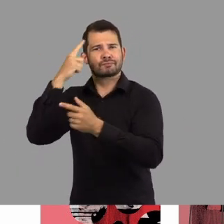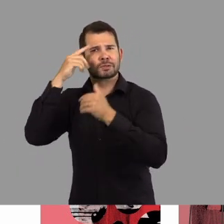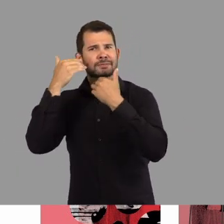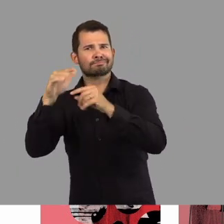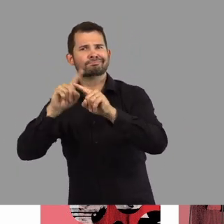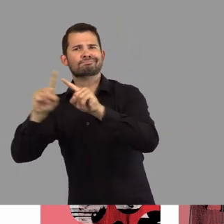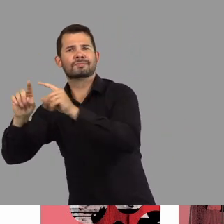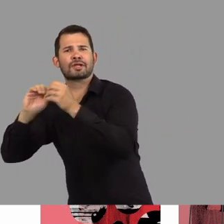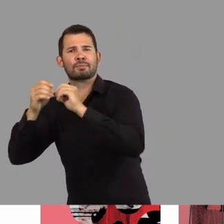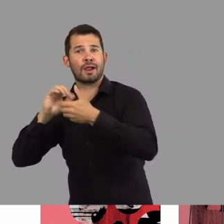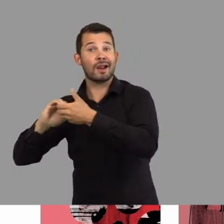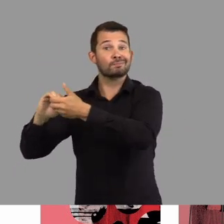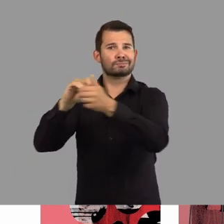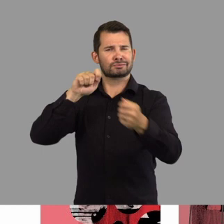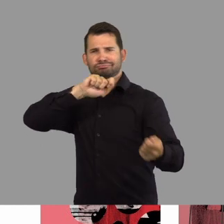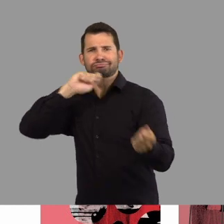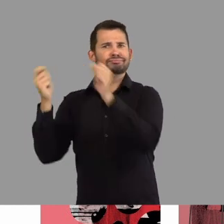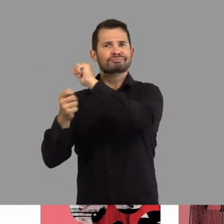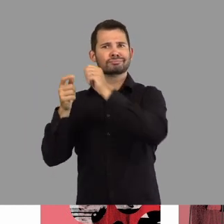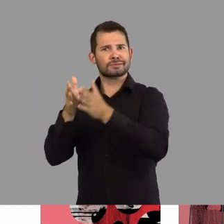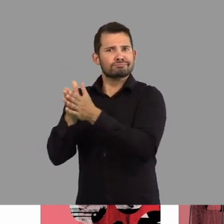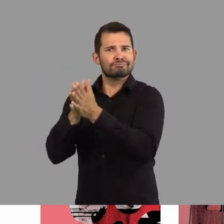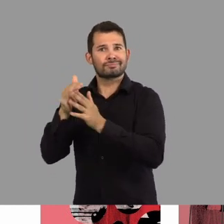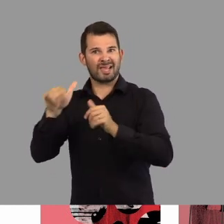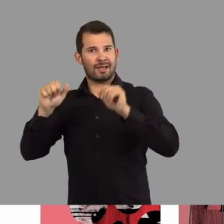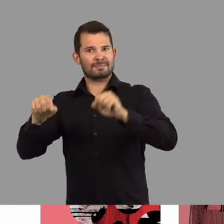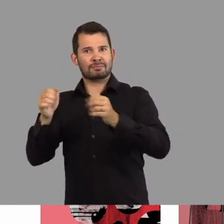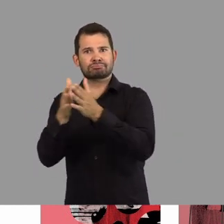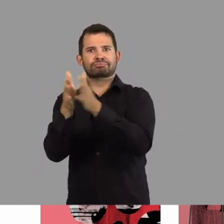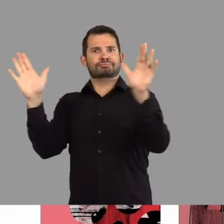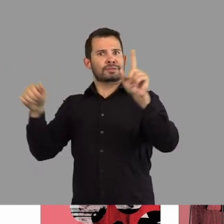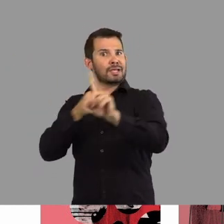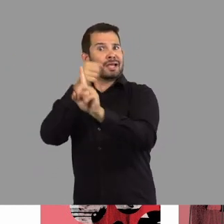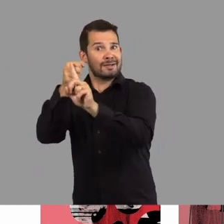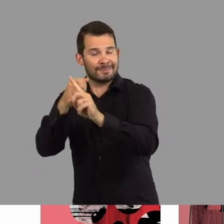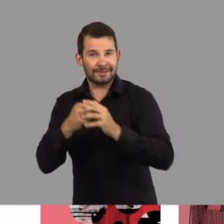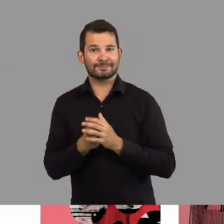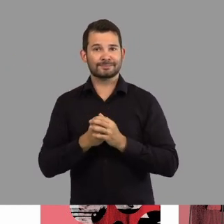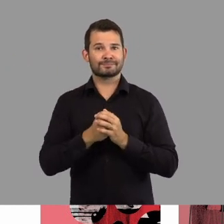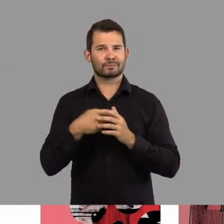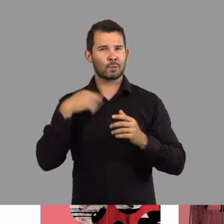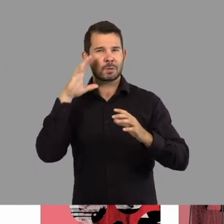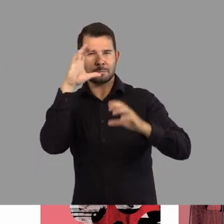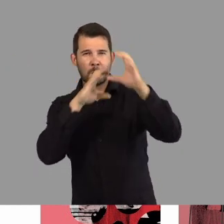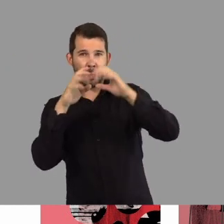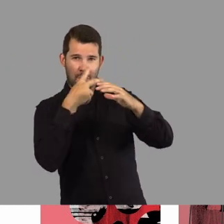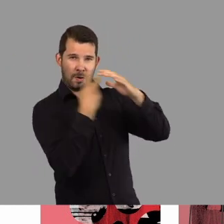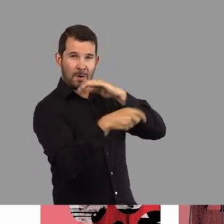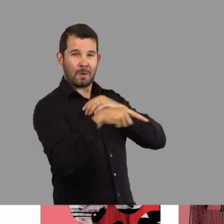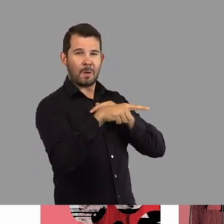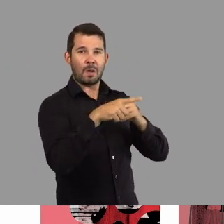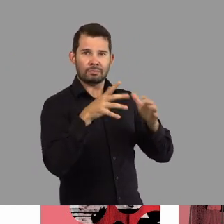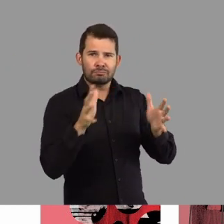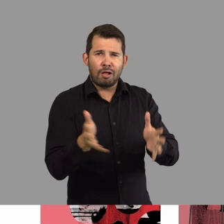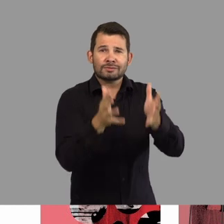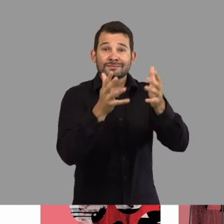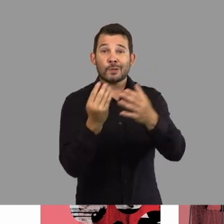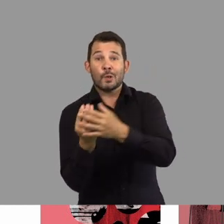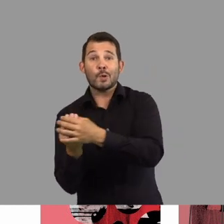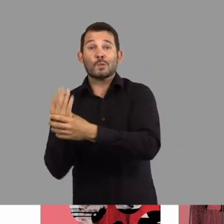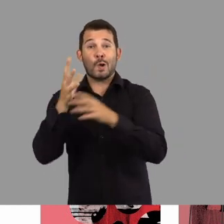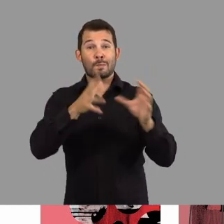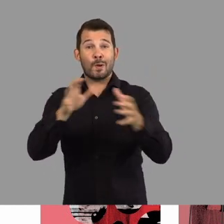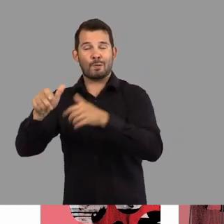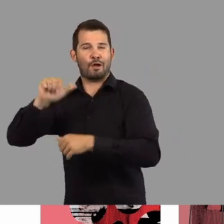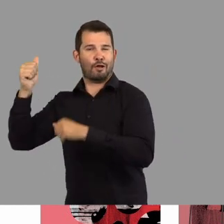of collaborative, game-changing initiatives with the potential for broad impact. We'll explore the cultivate and grow components